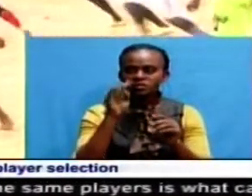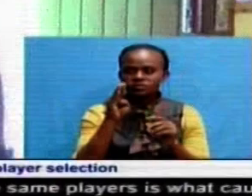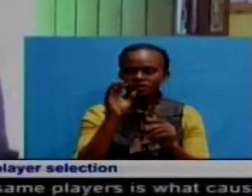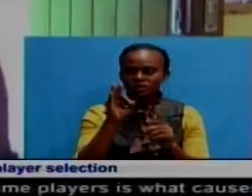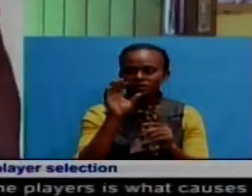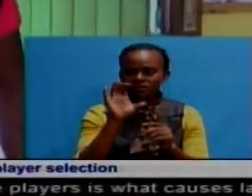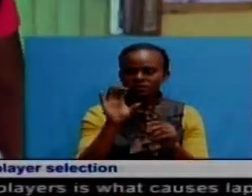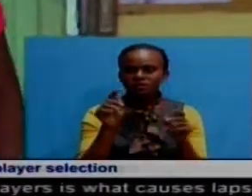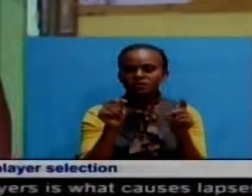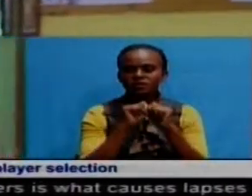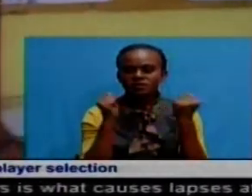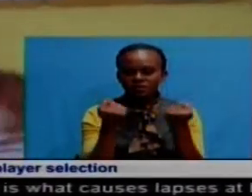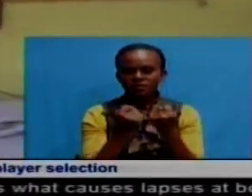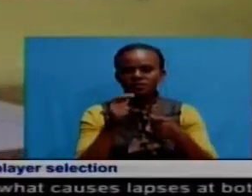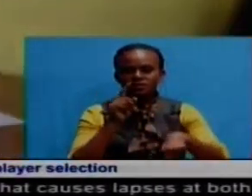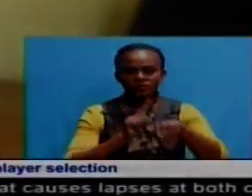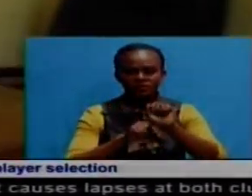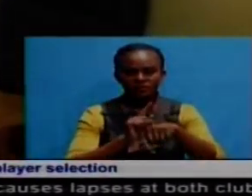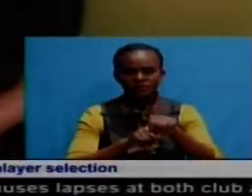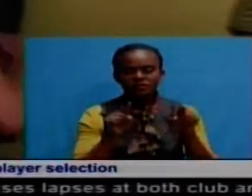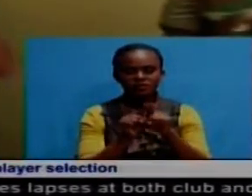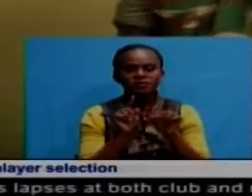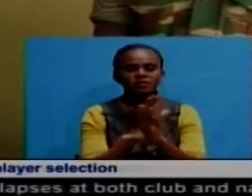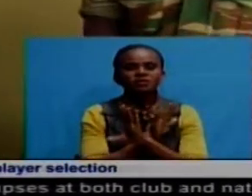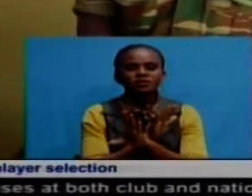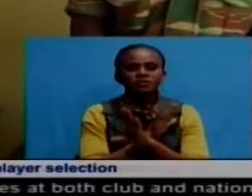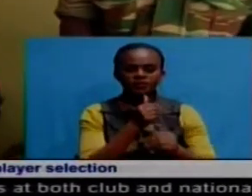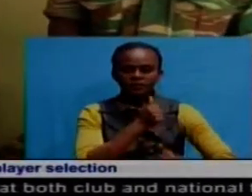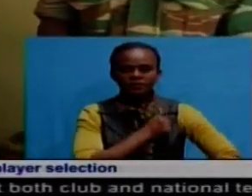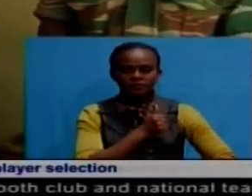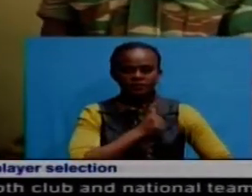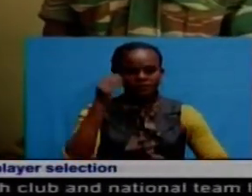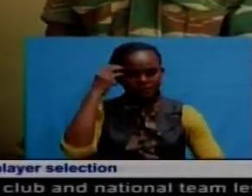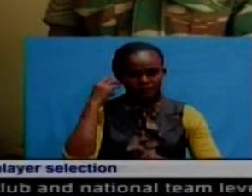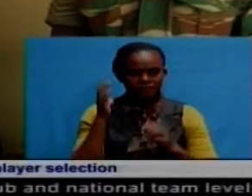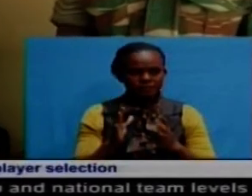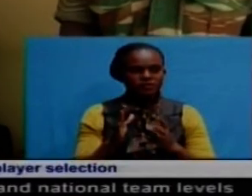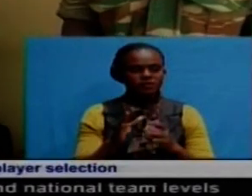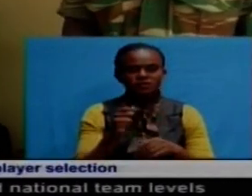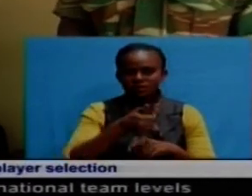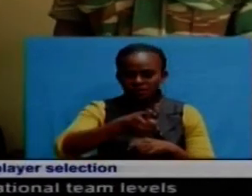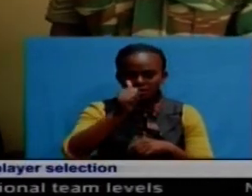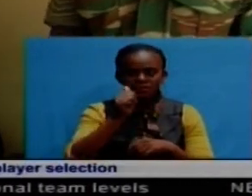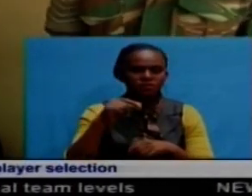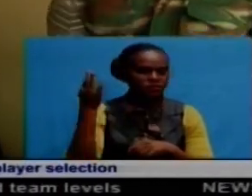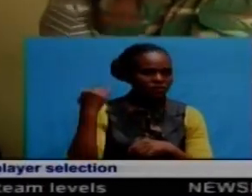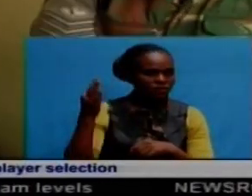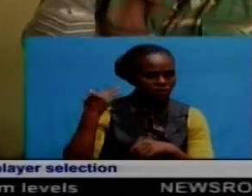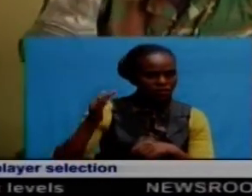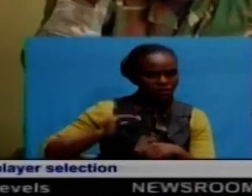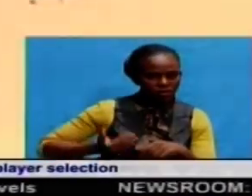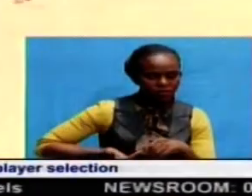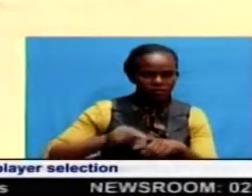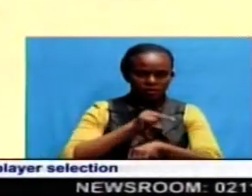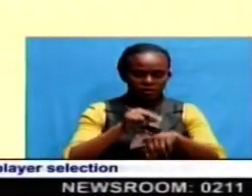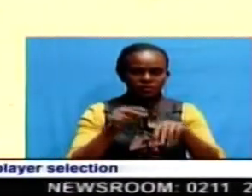football team, has a full-time job as a Zambia Army officer. Kanyemba, who is also a former national women's football